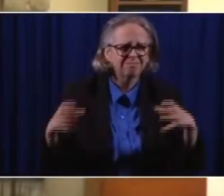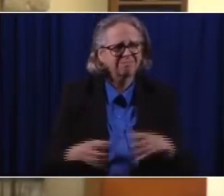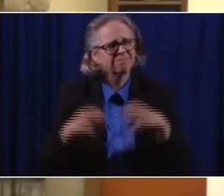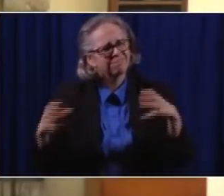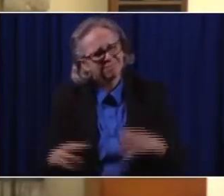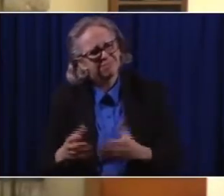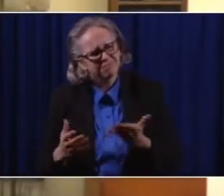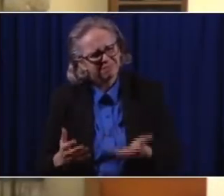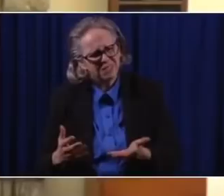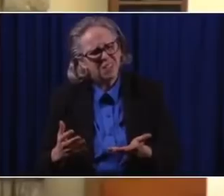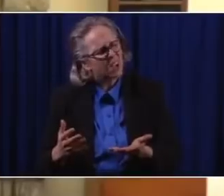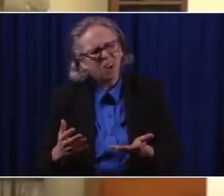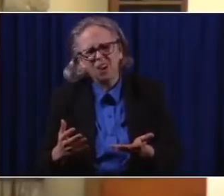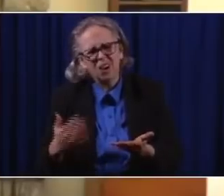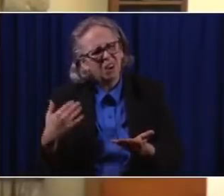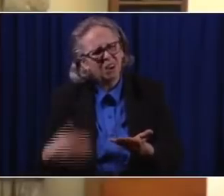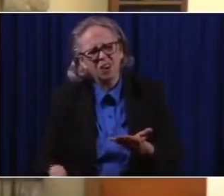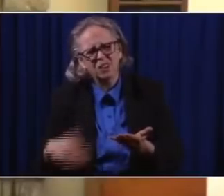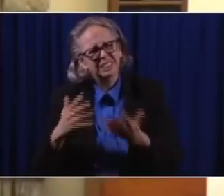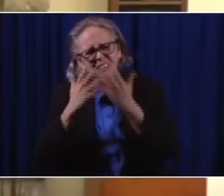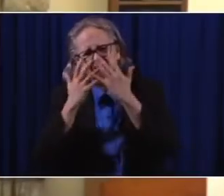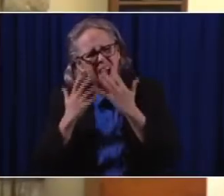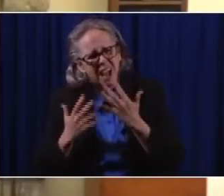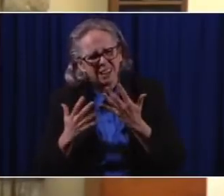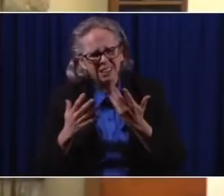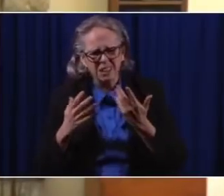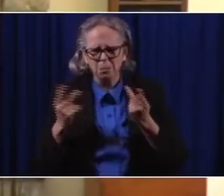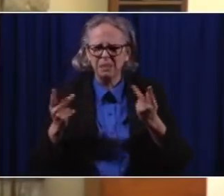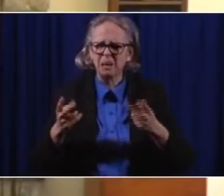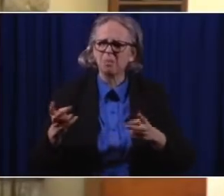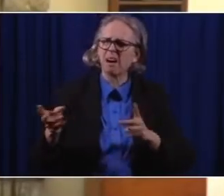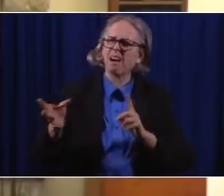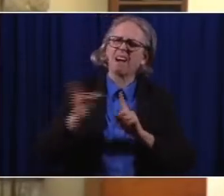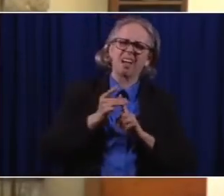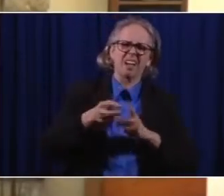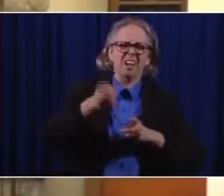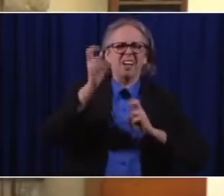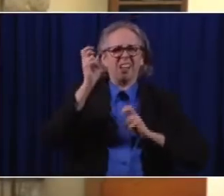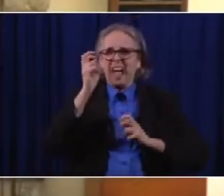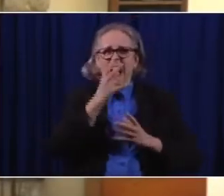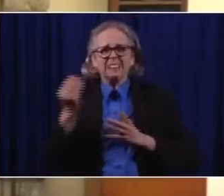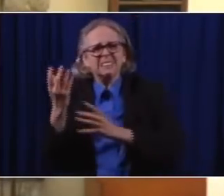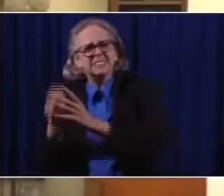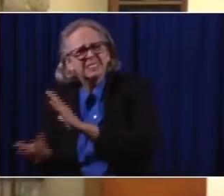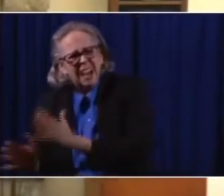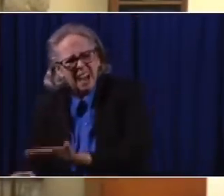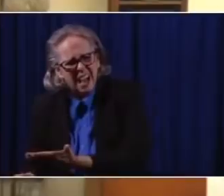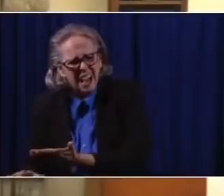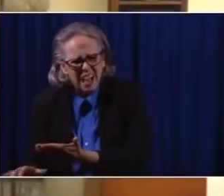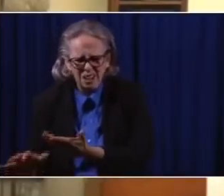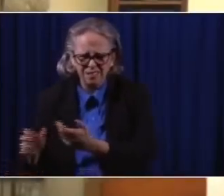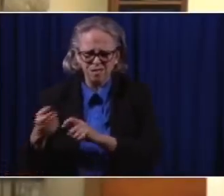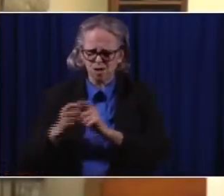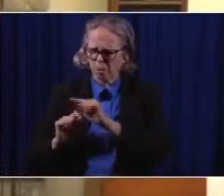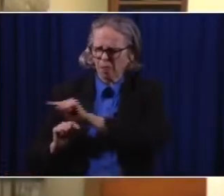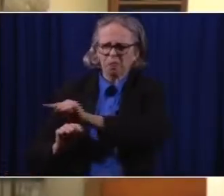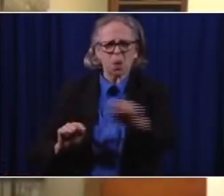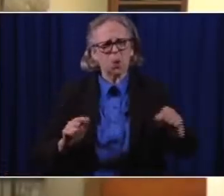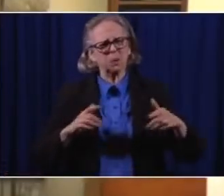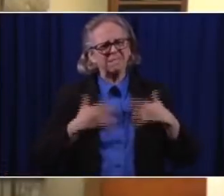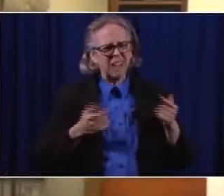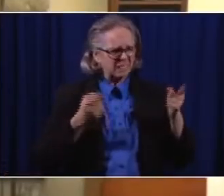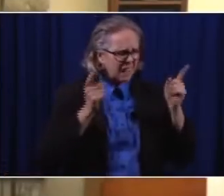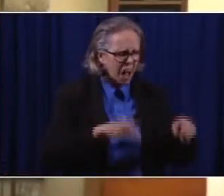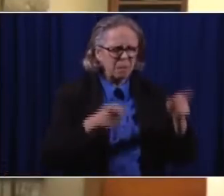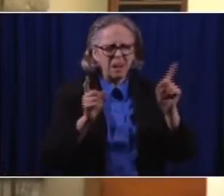horrible tragedies. And we've got to slow those down. We're not telling people, don't have a